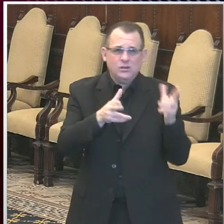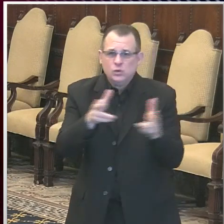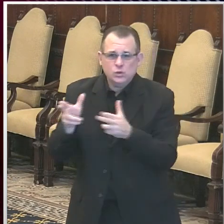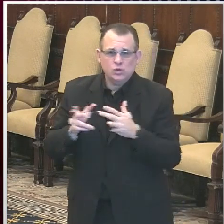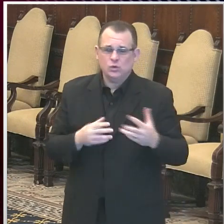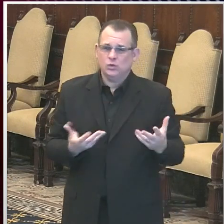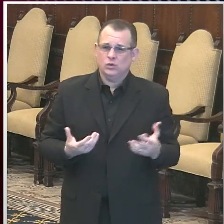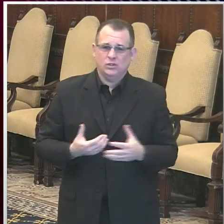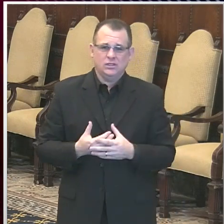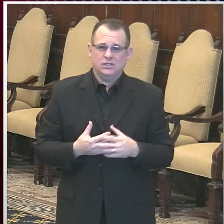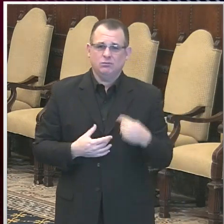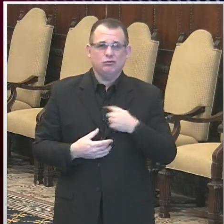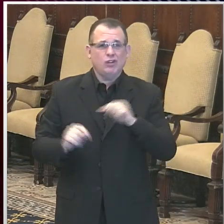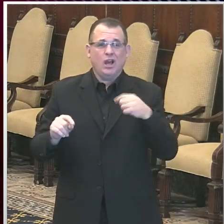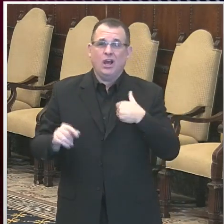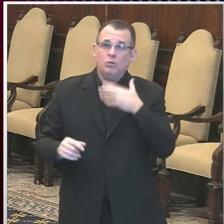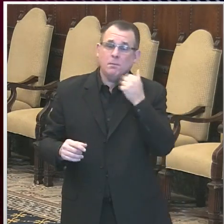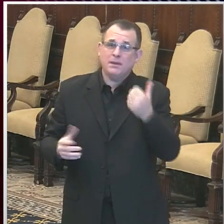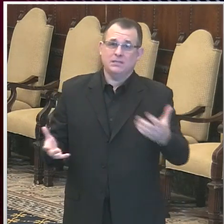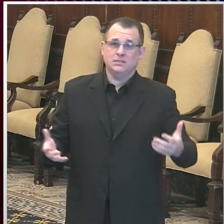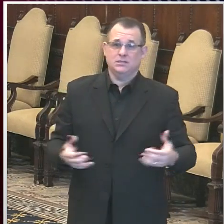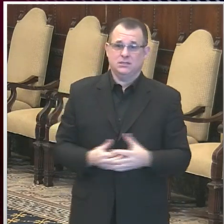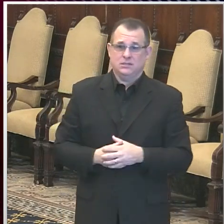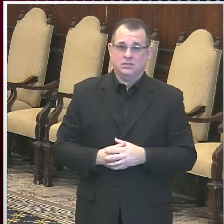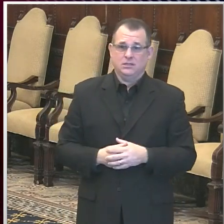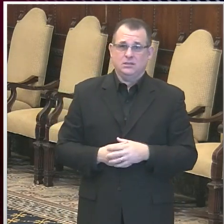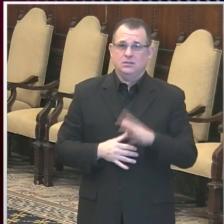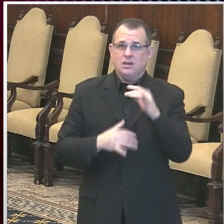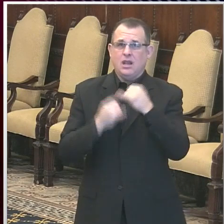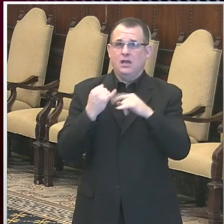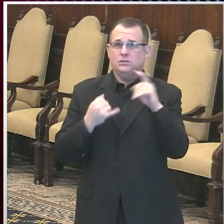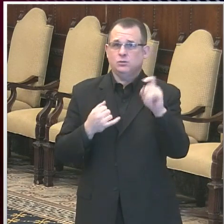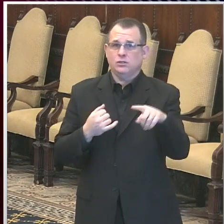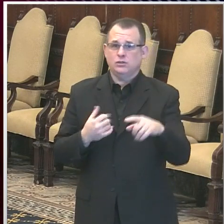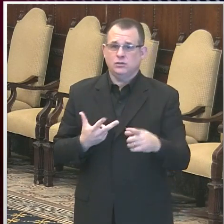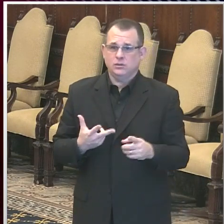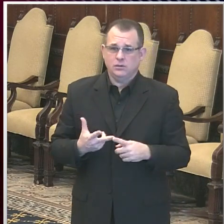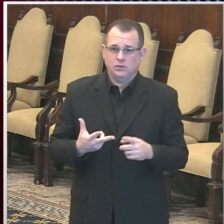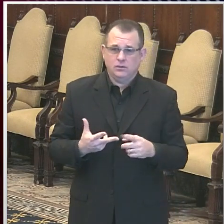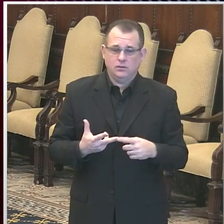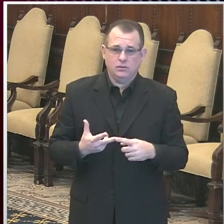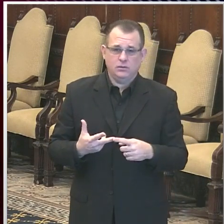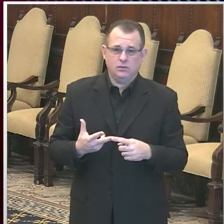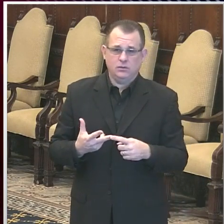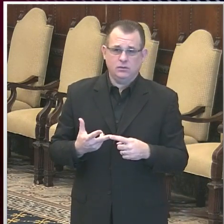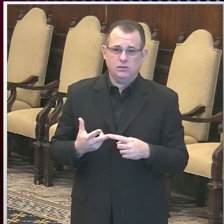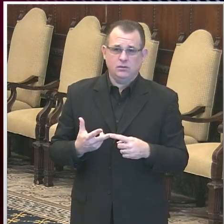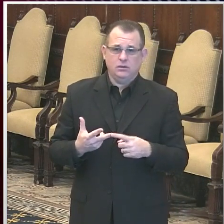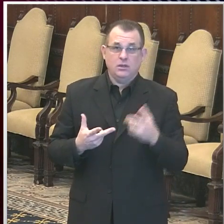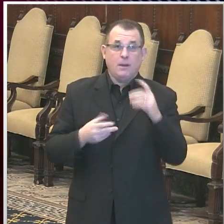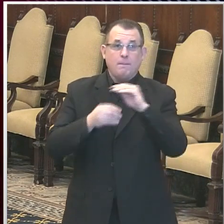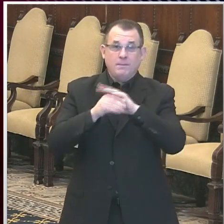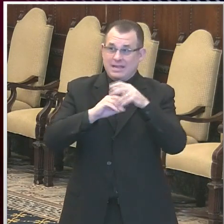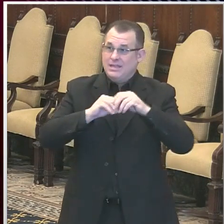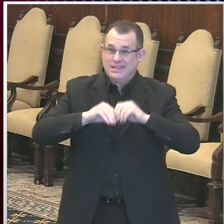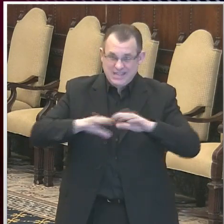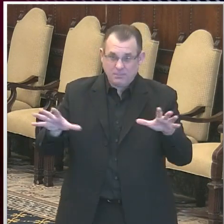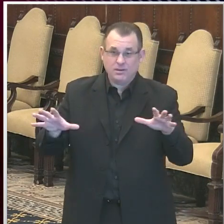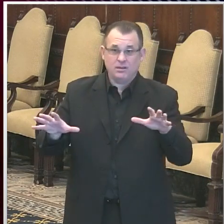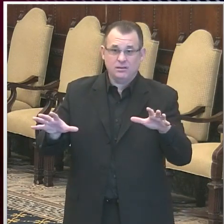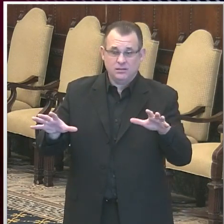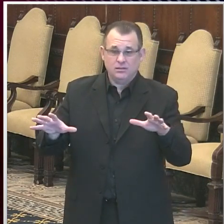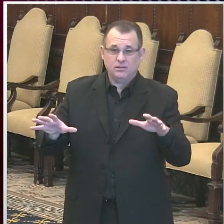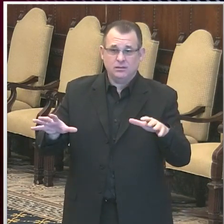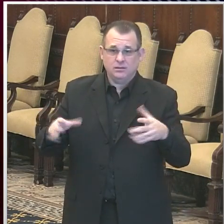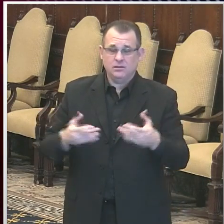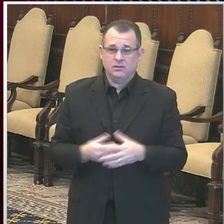there. Let me just then my final third question. I mean, admittedly, yeah, there's a pandemic, so it did undercut the